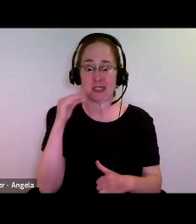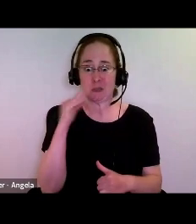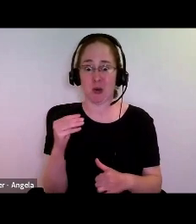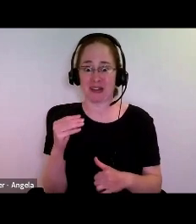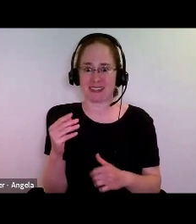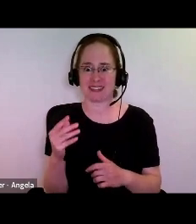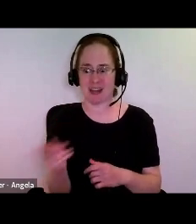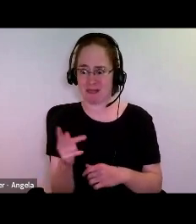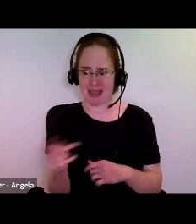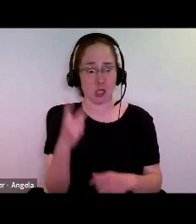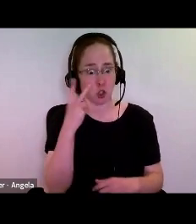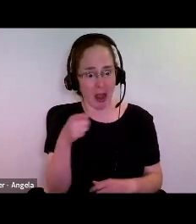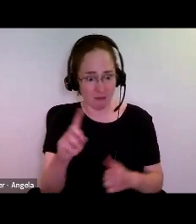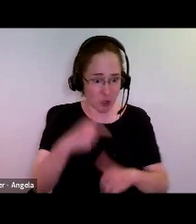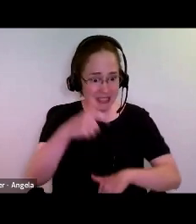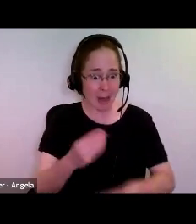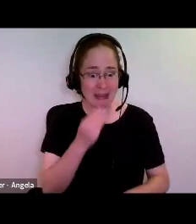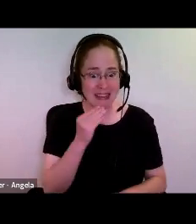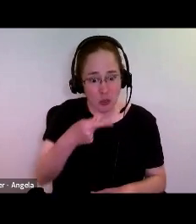him eating poo noodles.